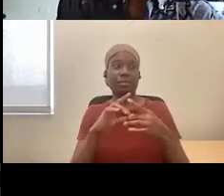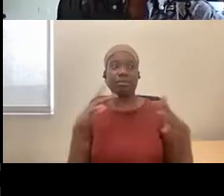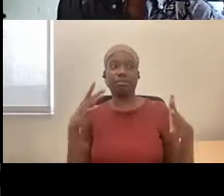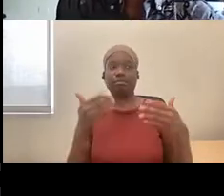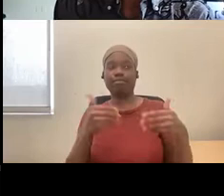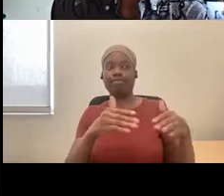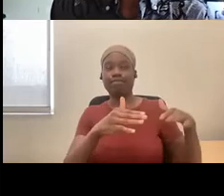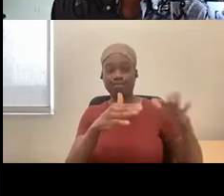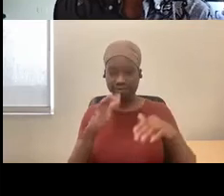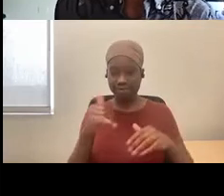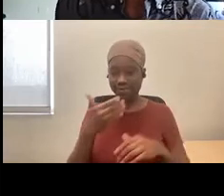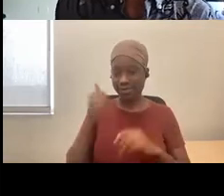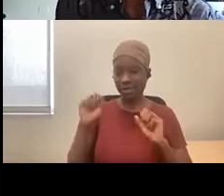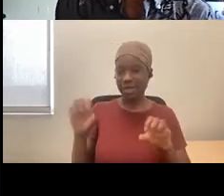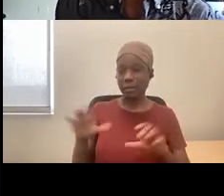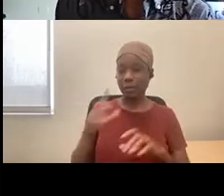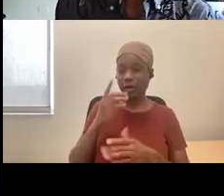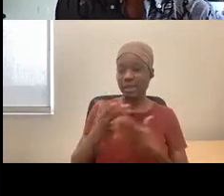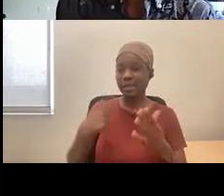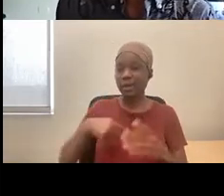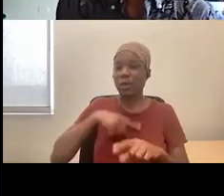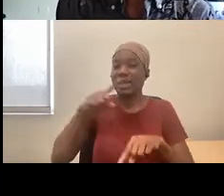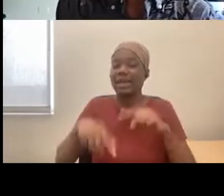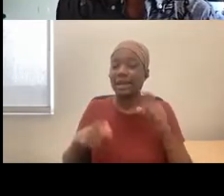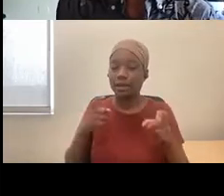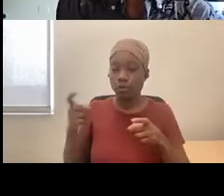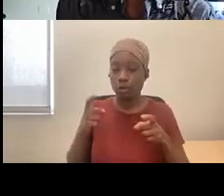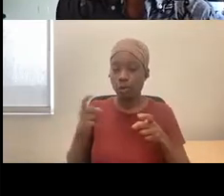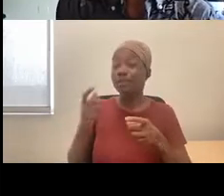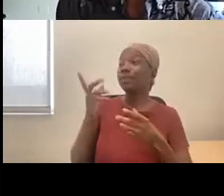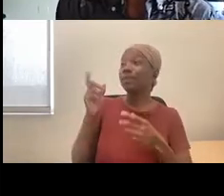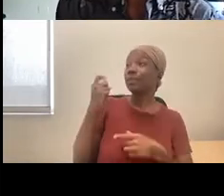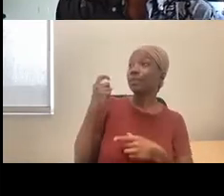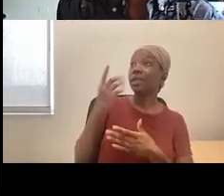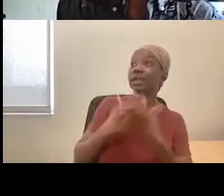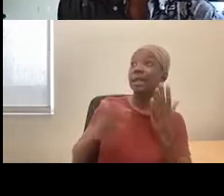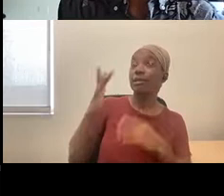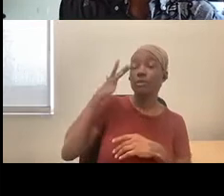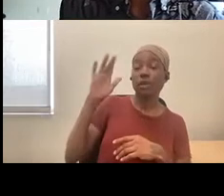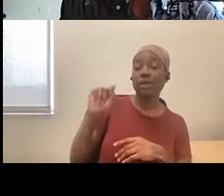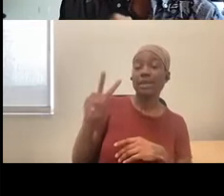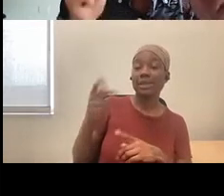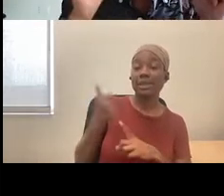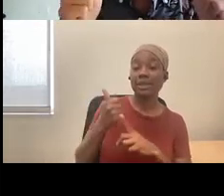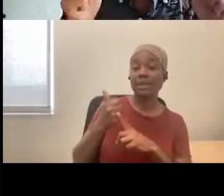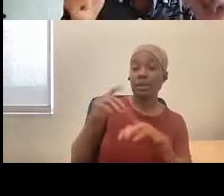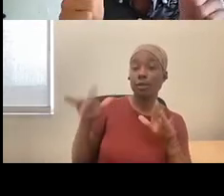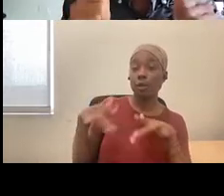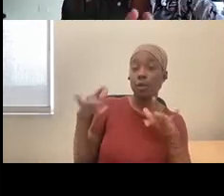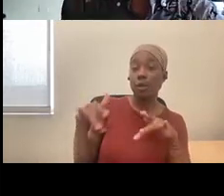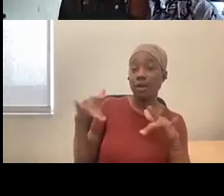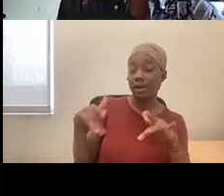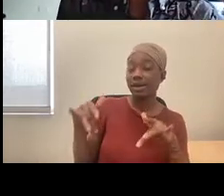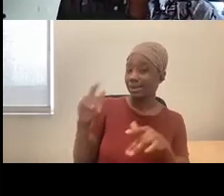the best we can do for things that we don't have control over. Some smart TVs are recording devices, absolutely. And